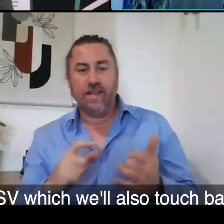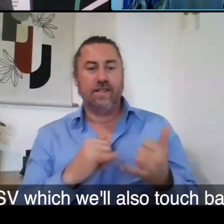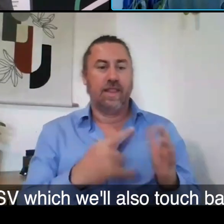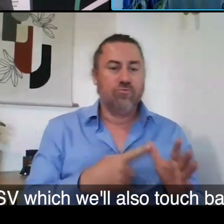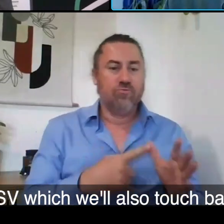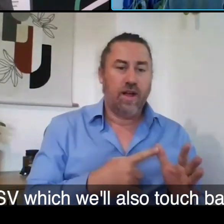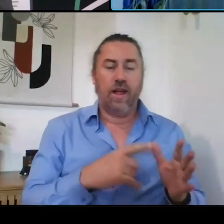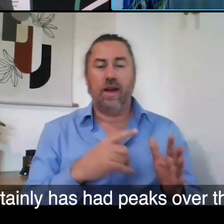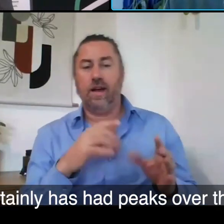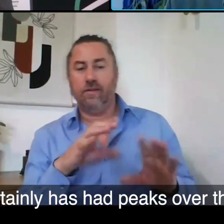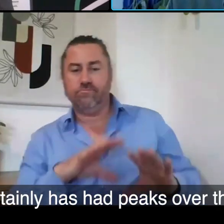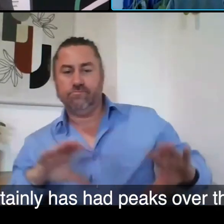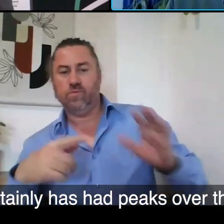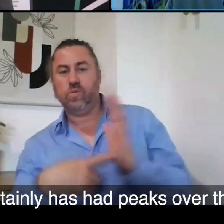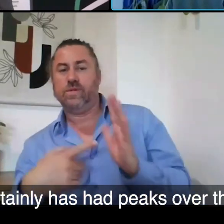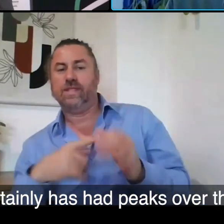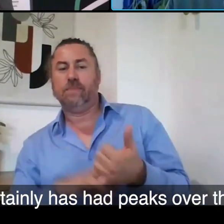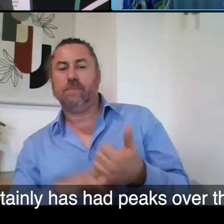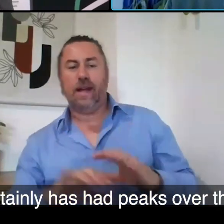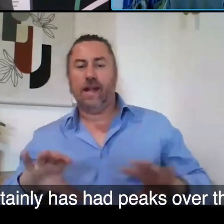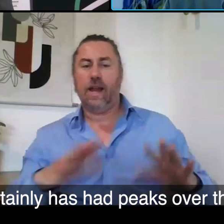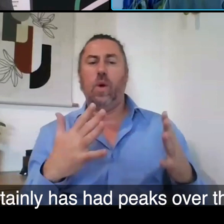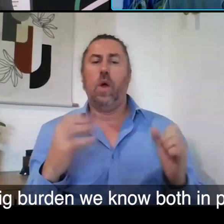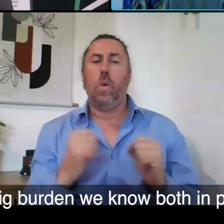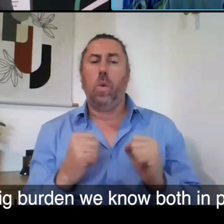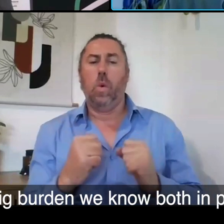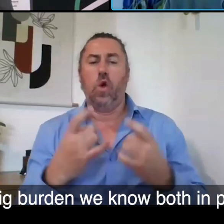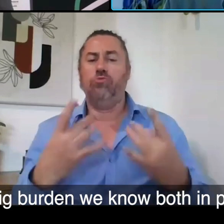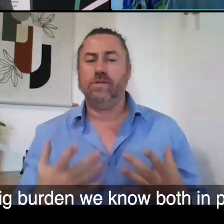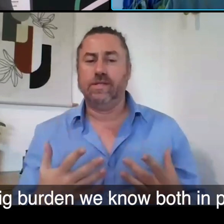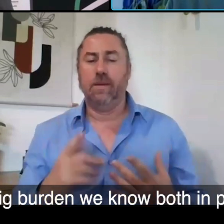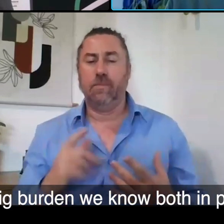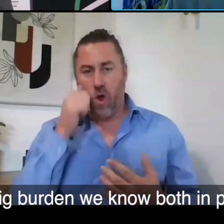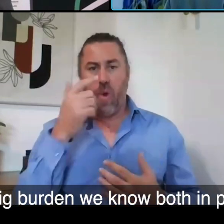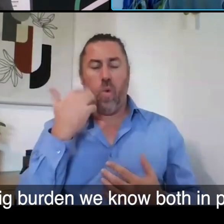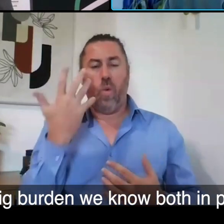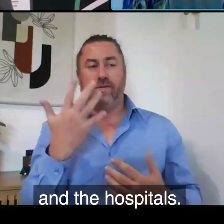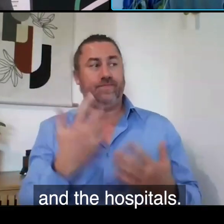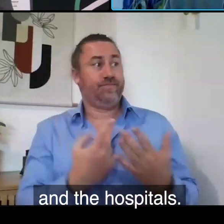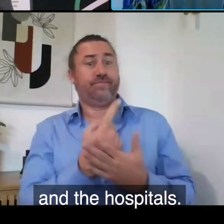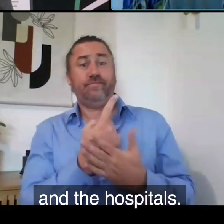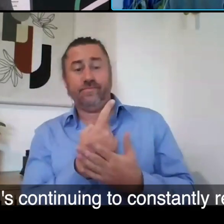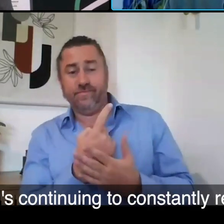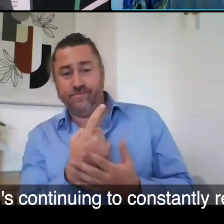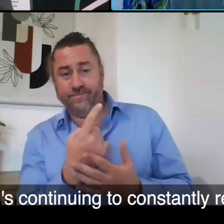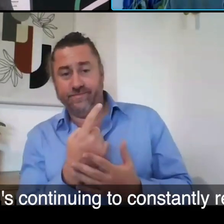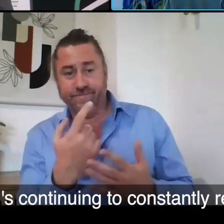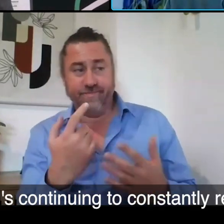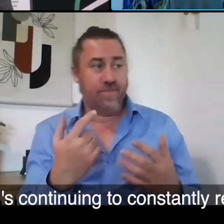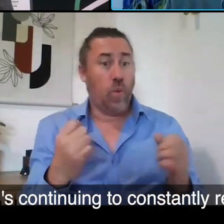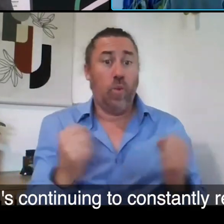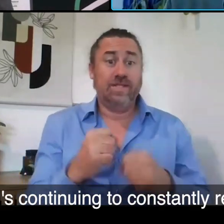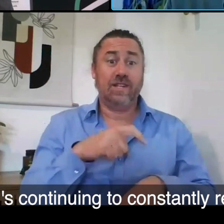which we'll also touch base on, but it certainly has had peaks over the winter months and big burden, we know, both in primary care and the hospitals. So